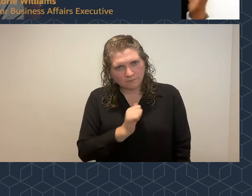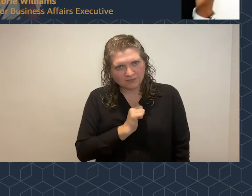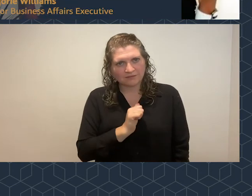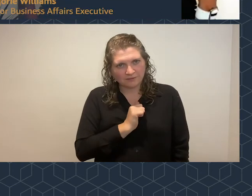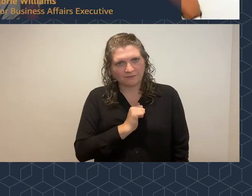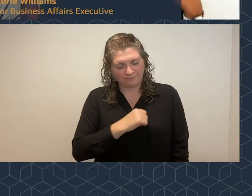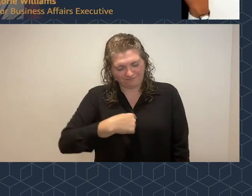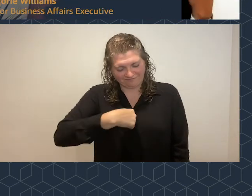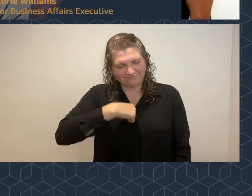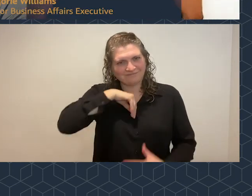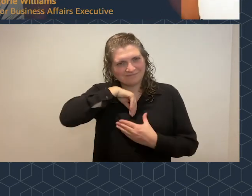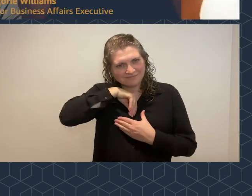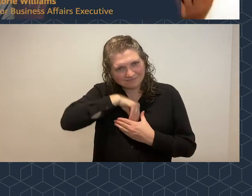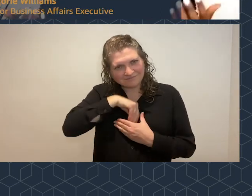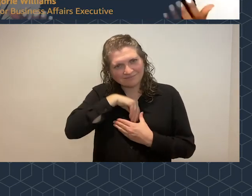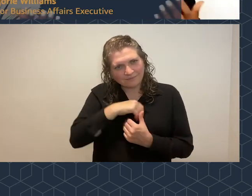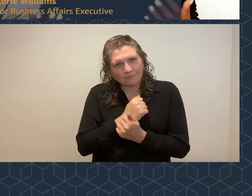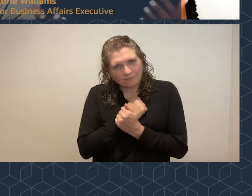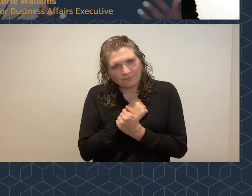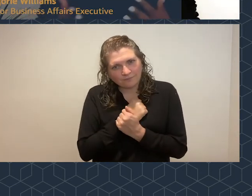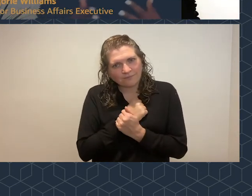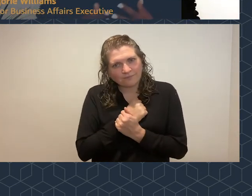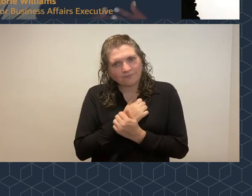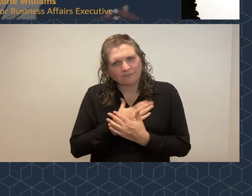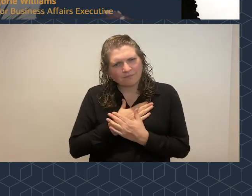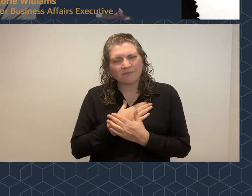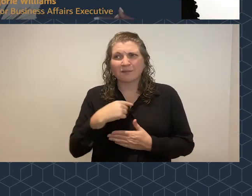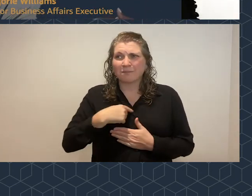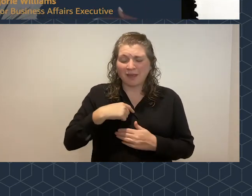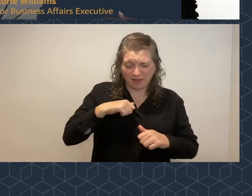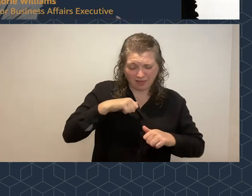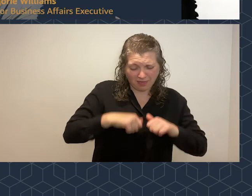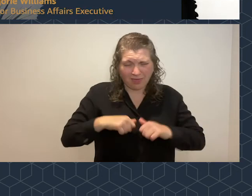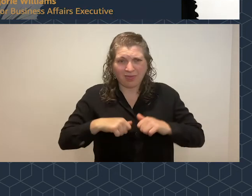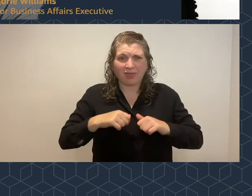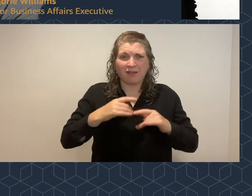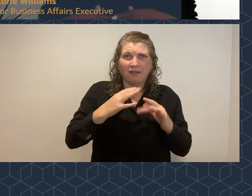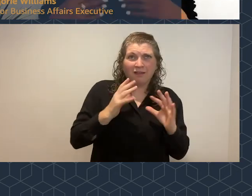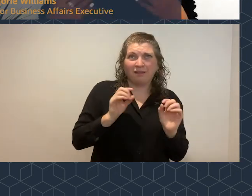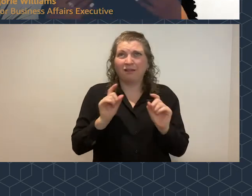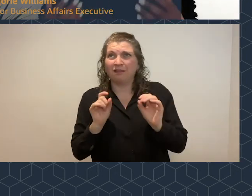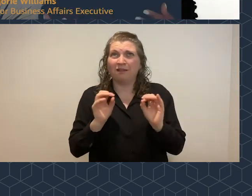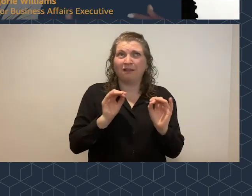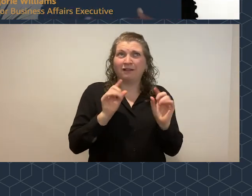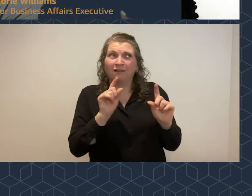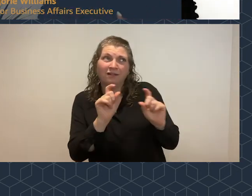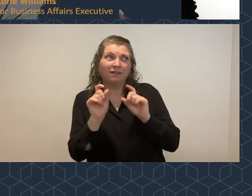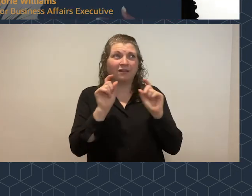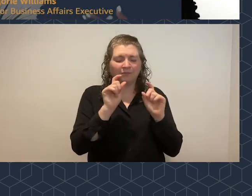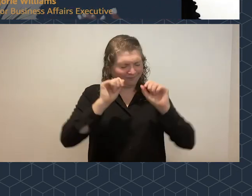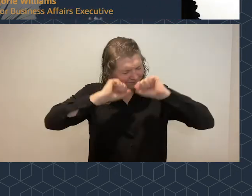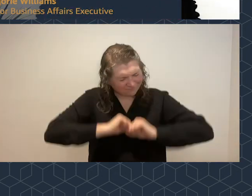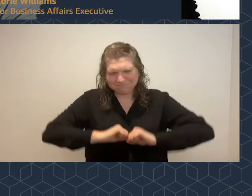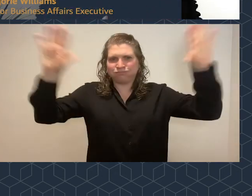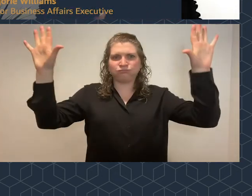all of those doubts that come in and out of our mind, and those things that we've heard that may have been negative experiences in our